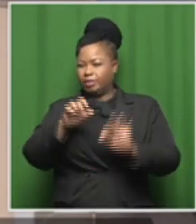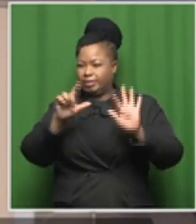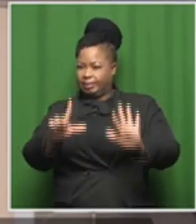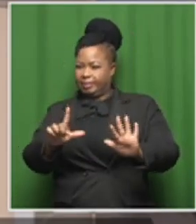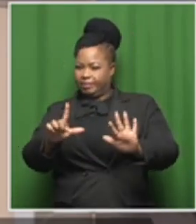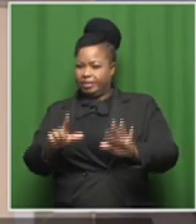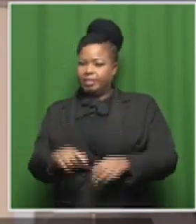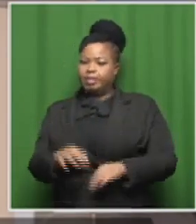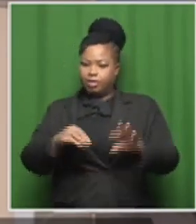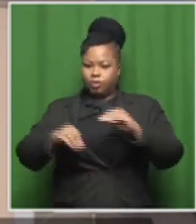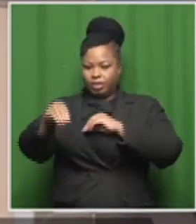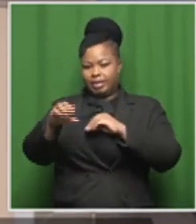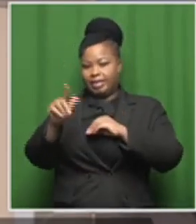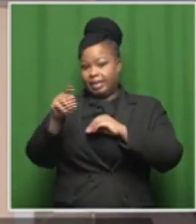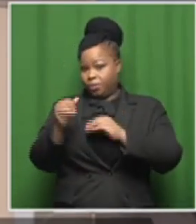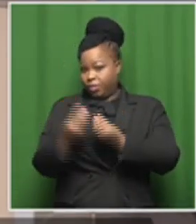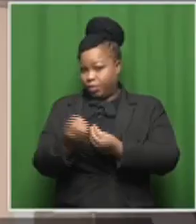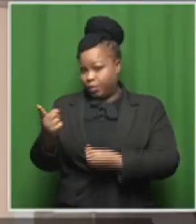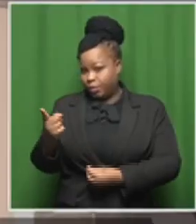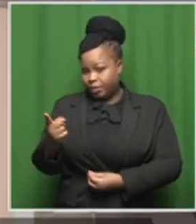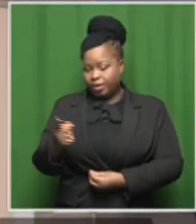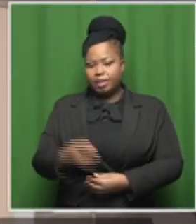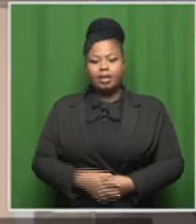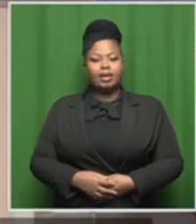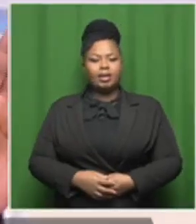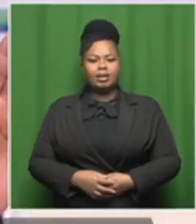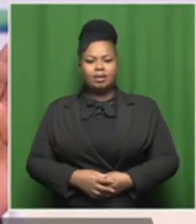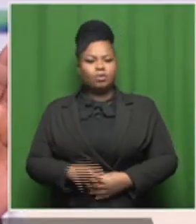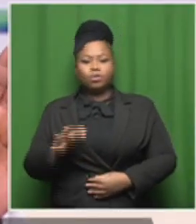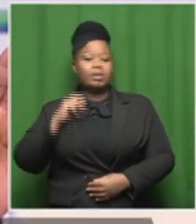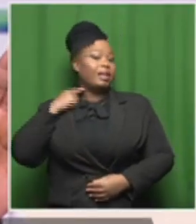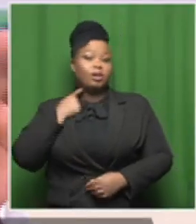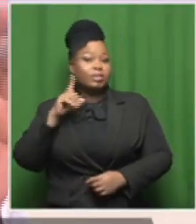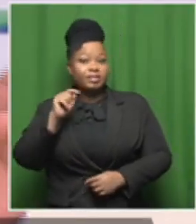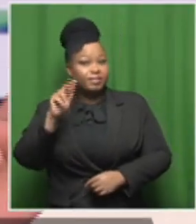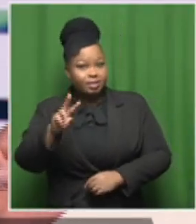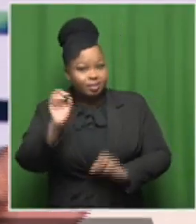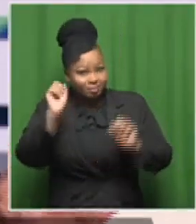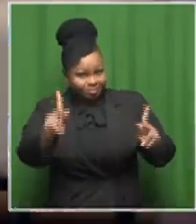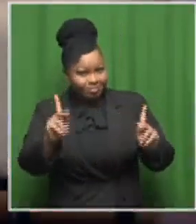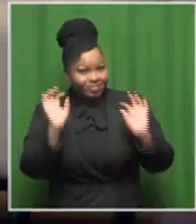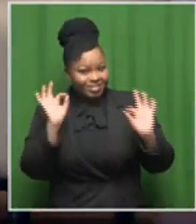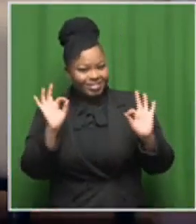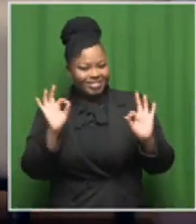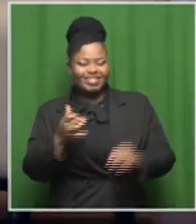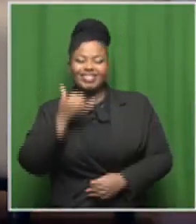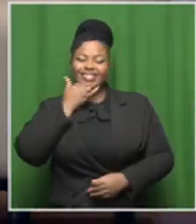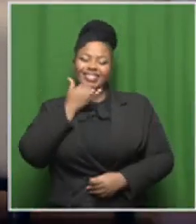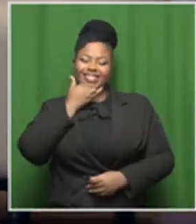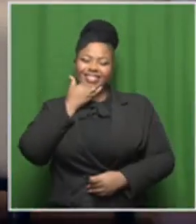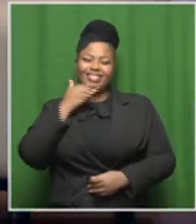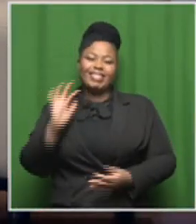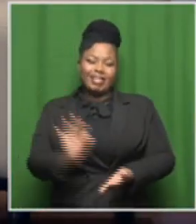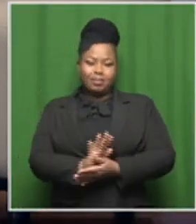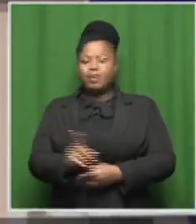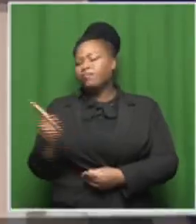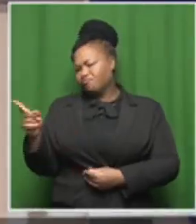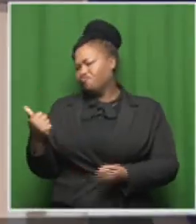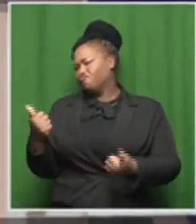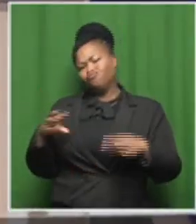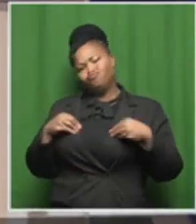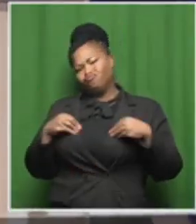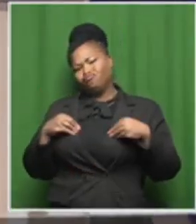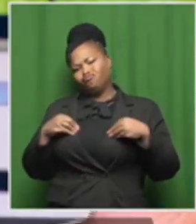2027, we'll do Kili with you. Guys, we don't lie on TV, right? No. Is it a deal? No, I'm happy with that. If you're happy, I'm